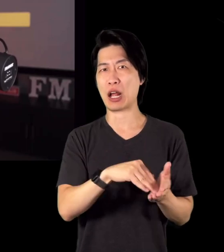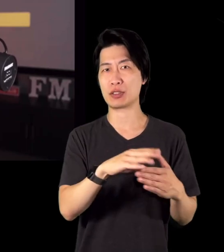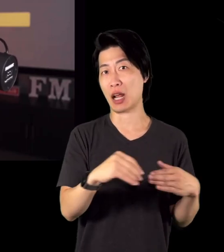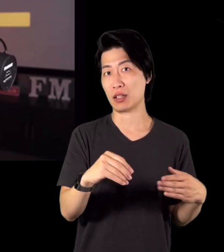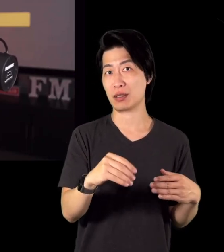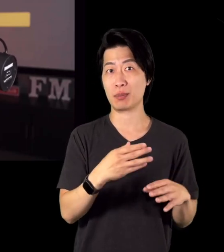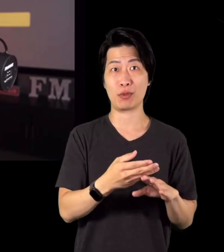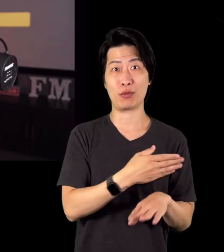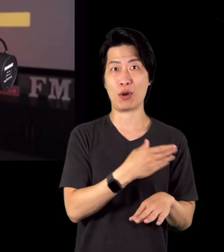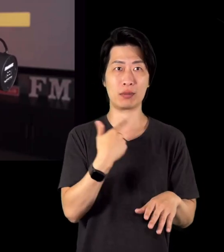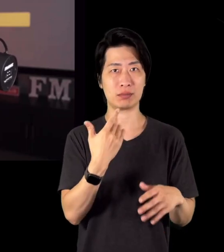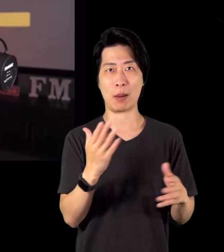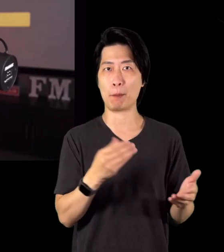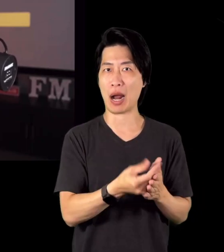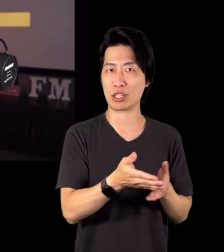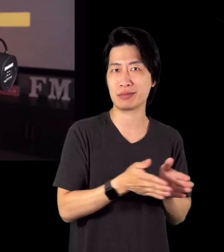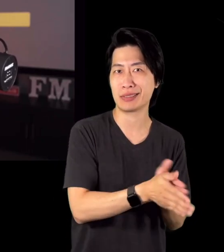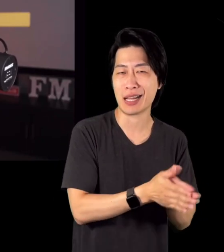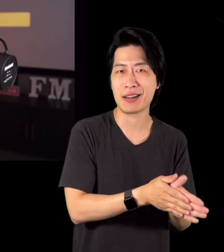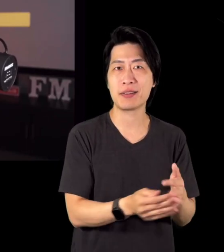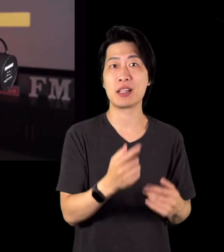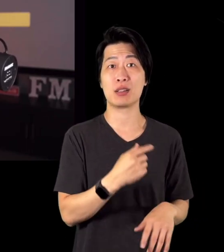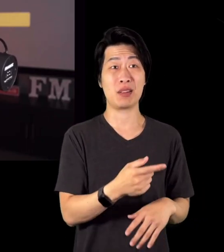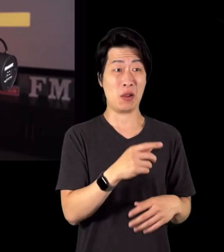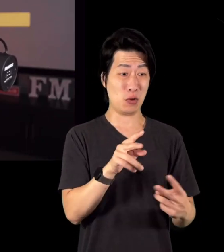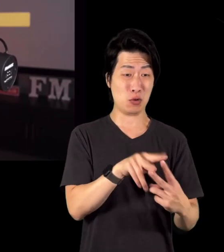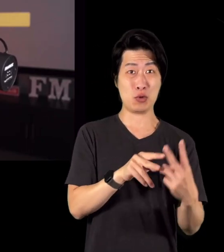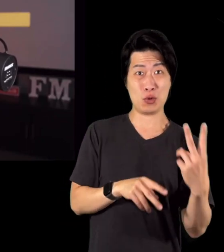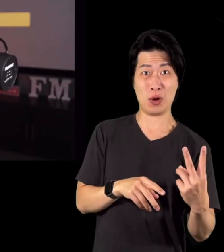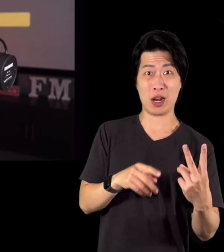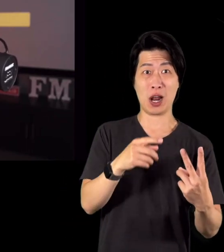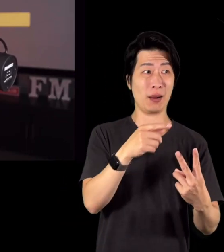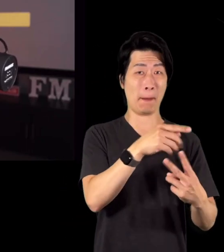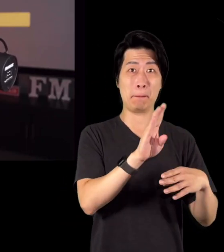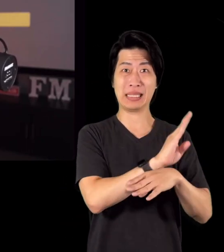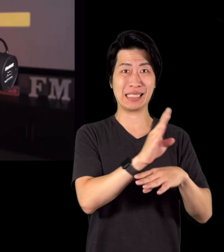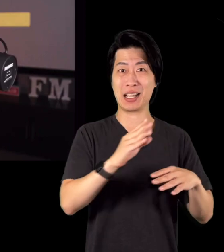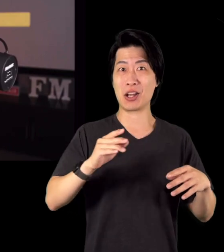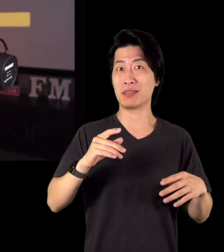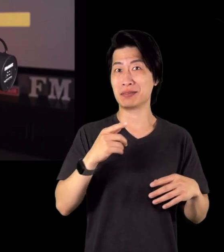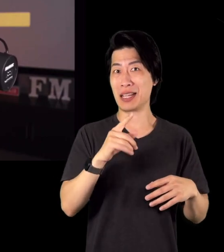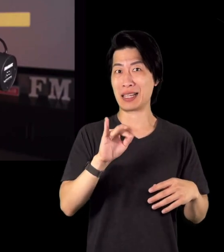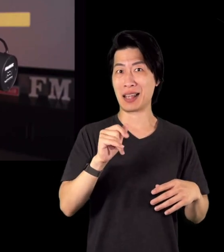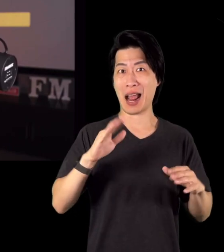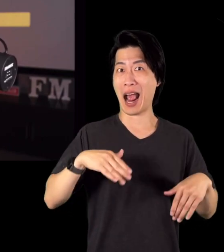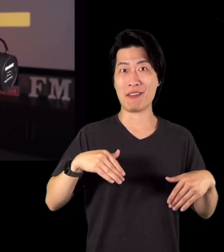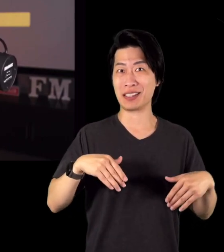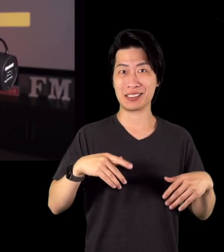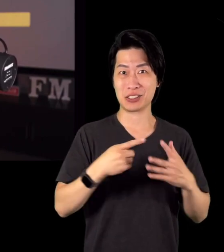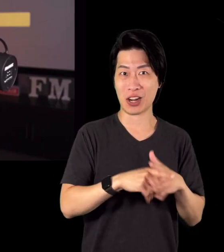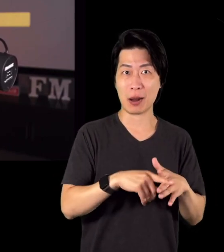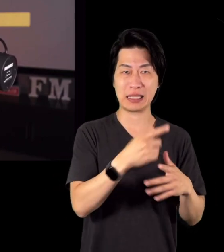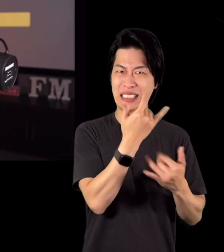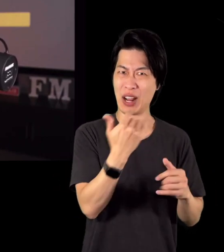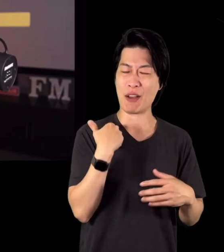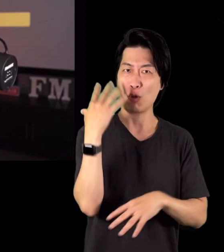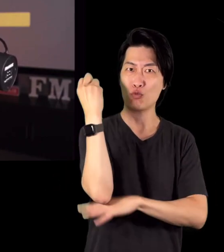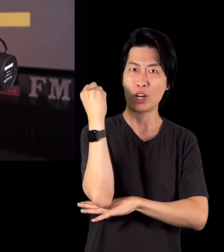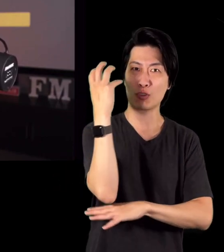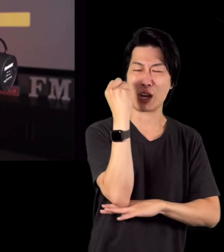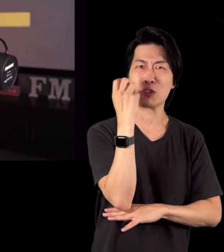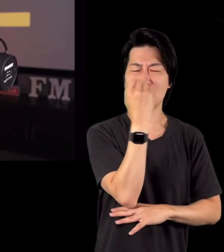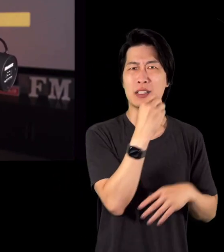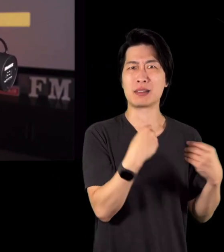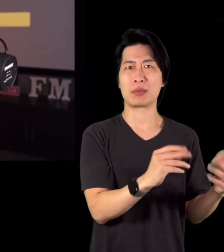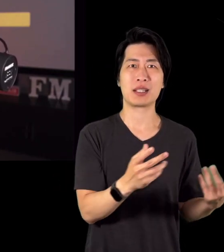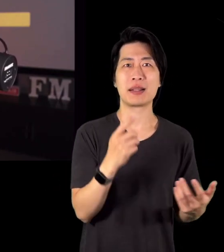incentives, which means that there are two giant segments that Tesla is not even playing in, and they're still able to have the record-breaking numbers that they have. What's also